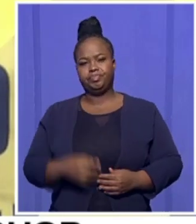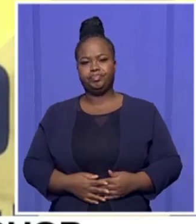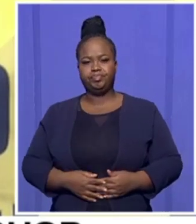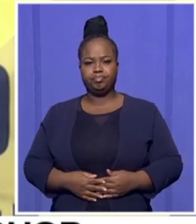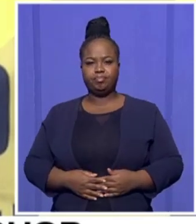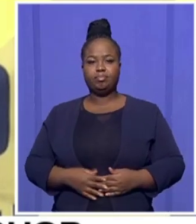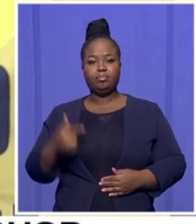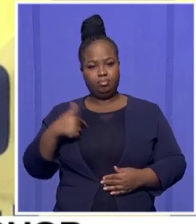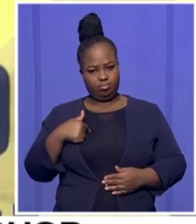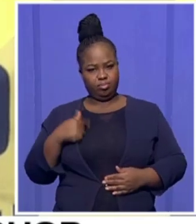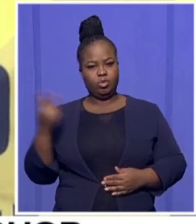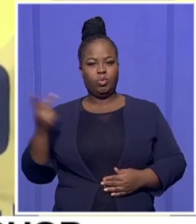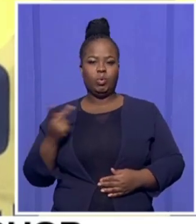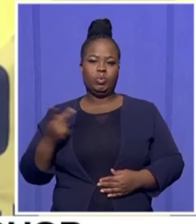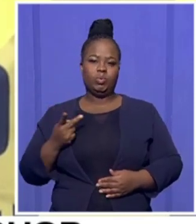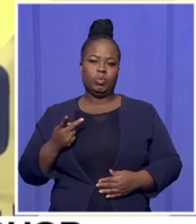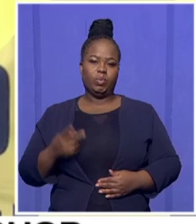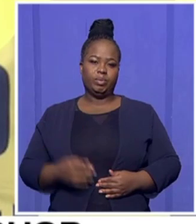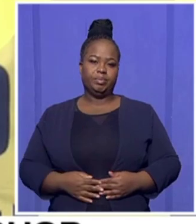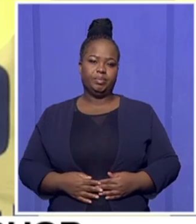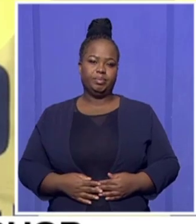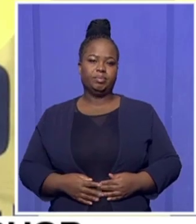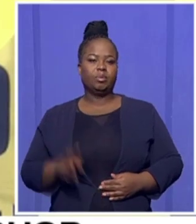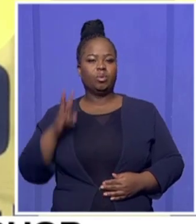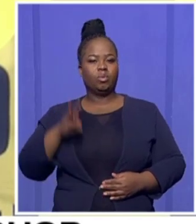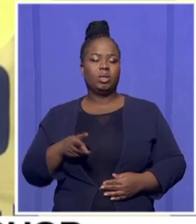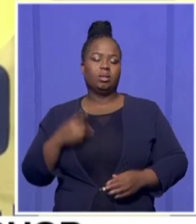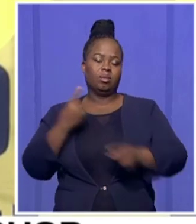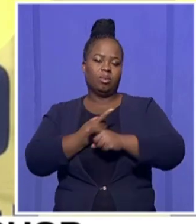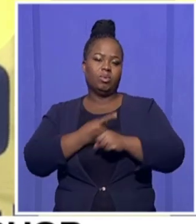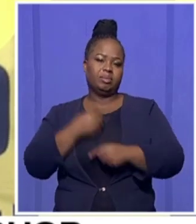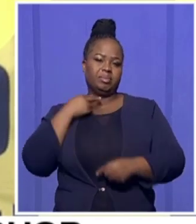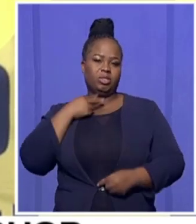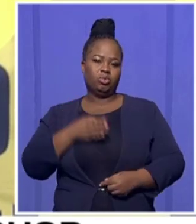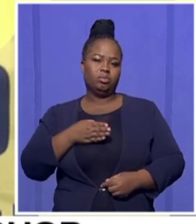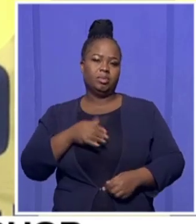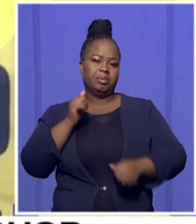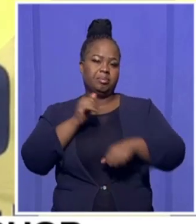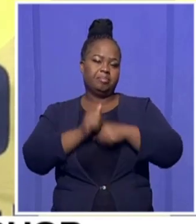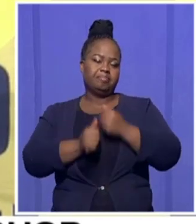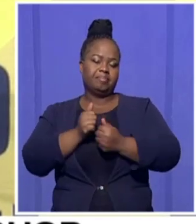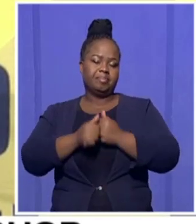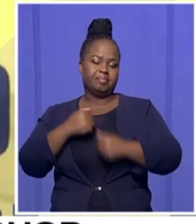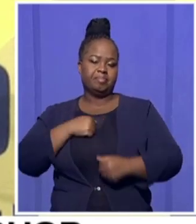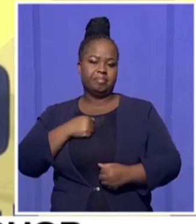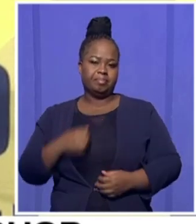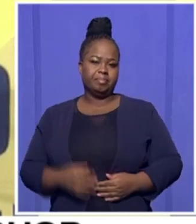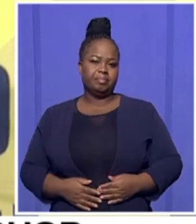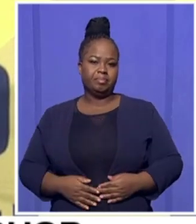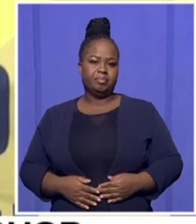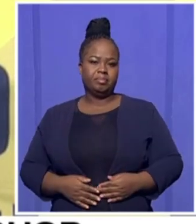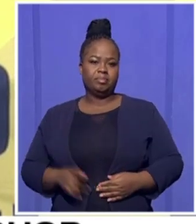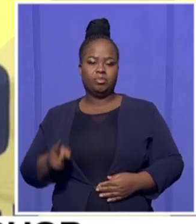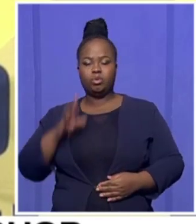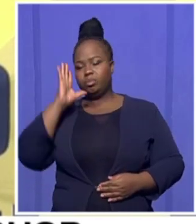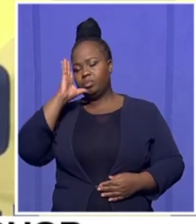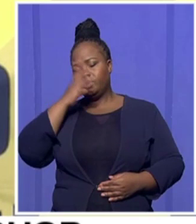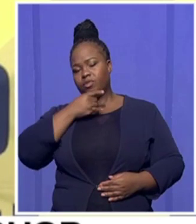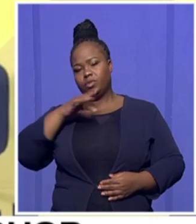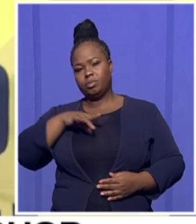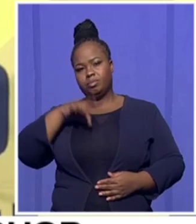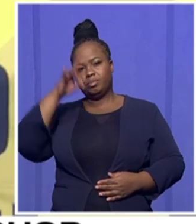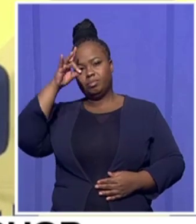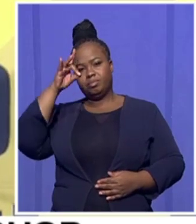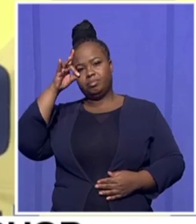I too will always miss you, my dear brother. May your beautiful soul